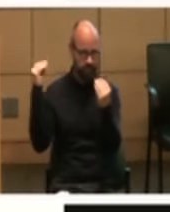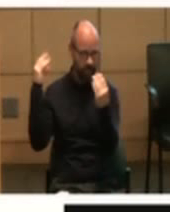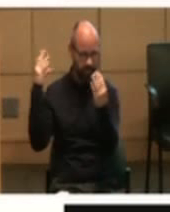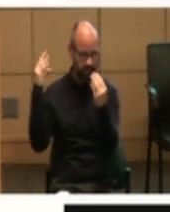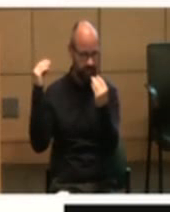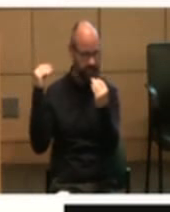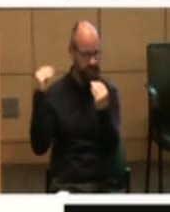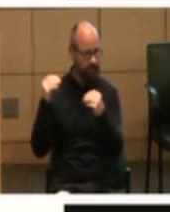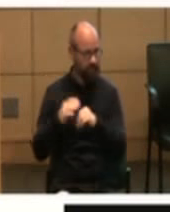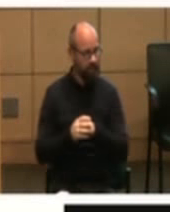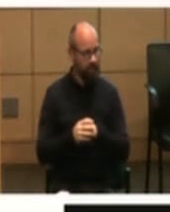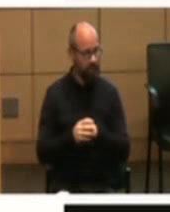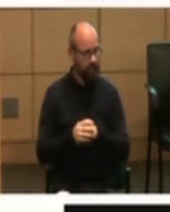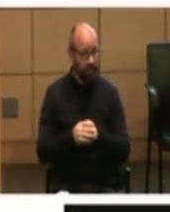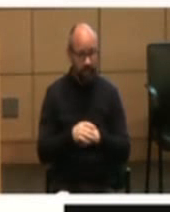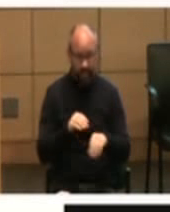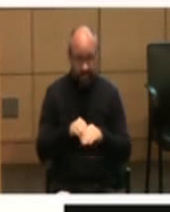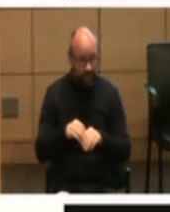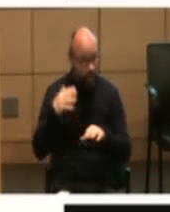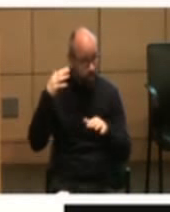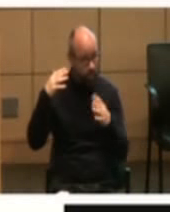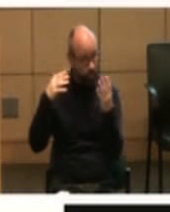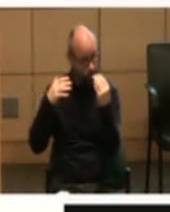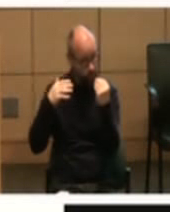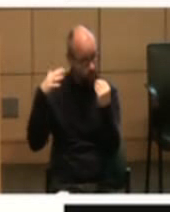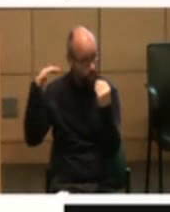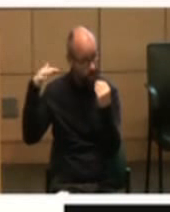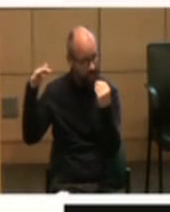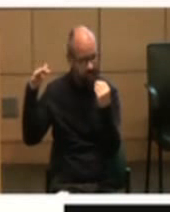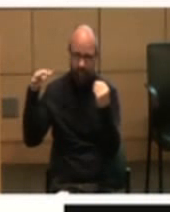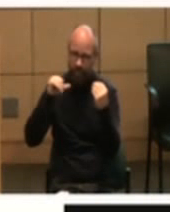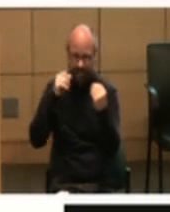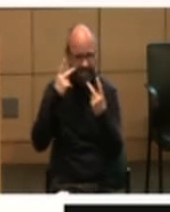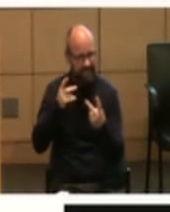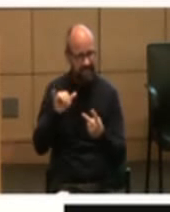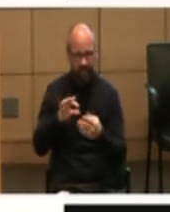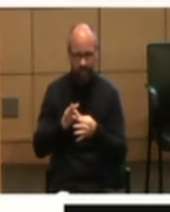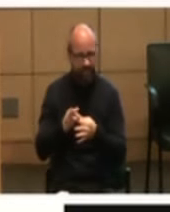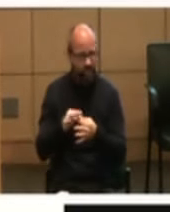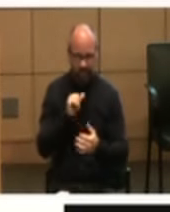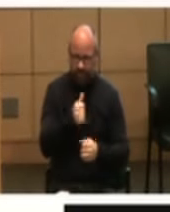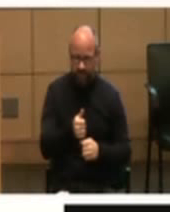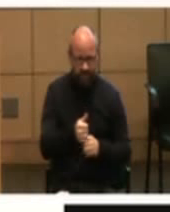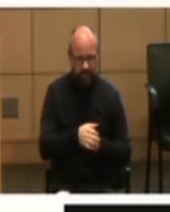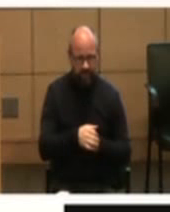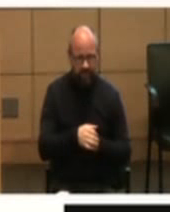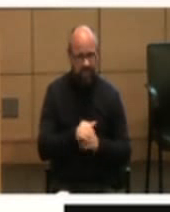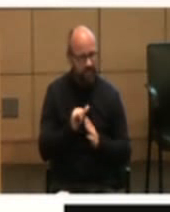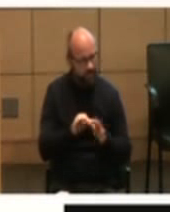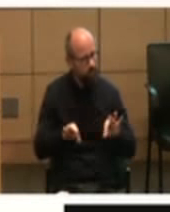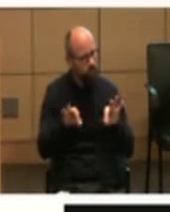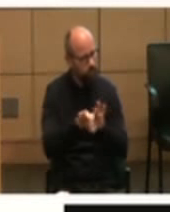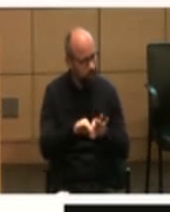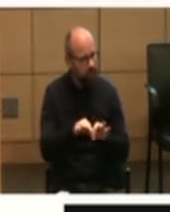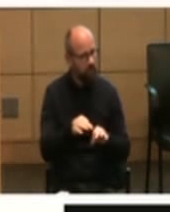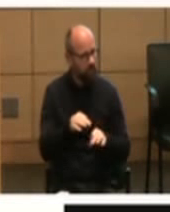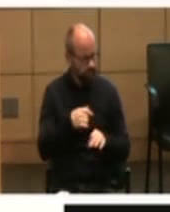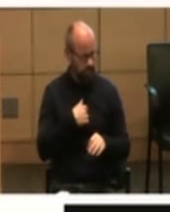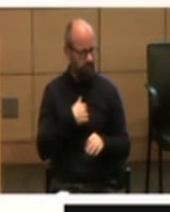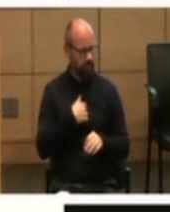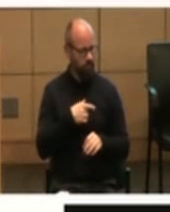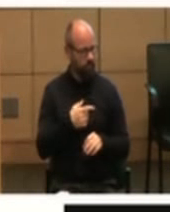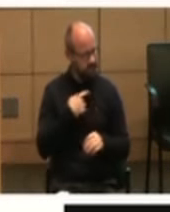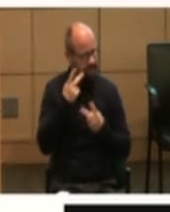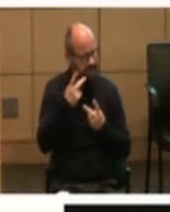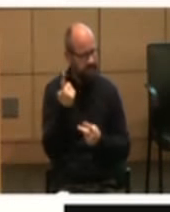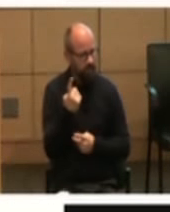that same relationship in the noise masker. So this is really important, because it's showing us that we're actually tapping into something different and